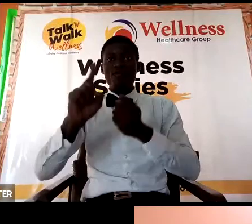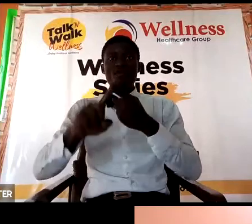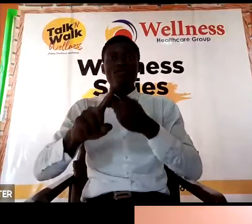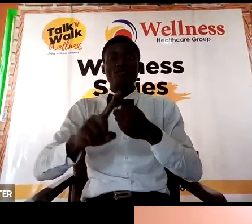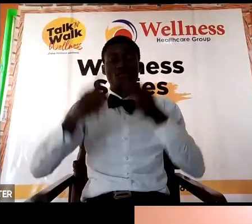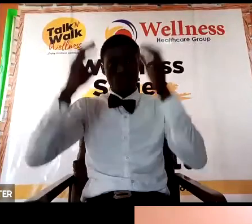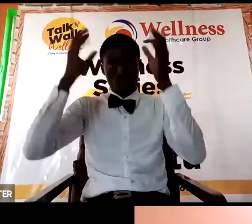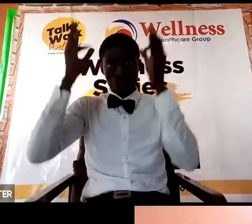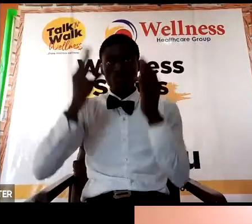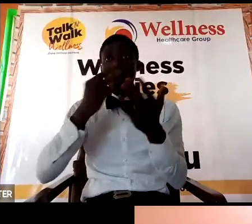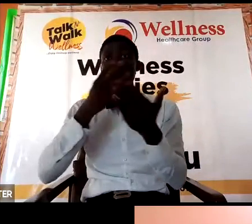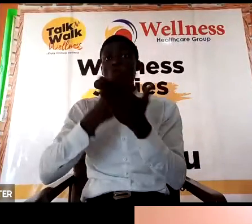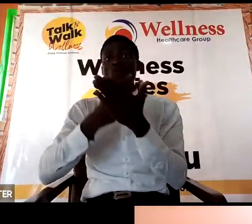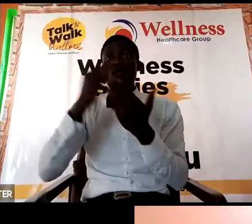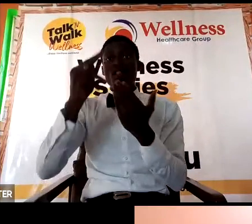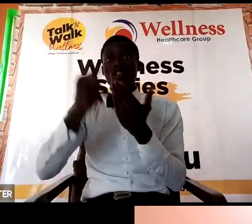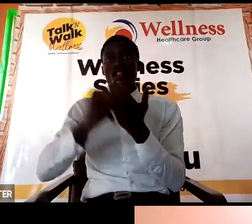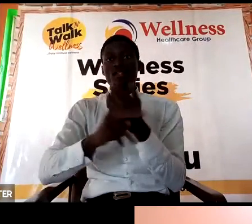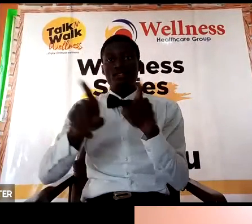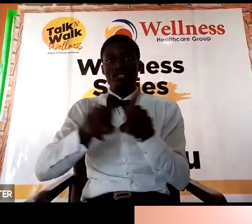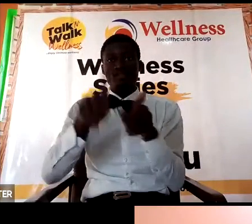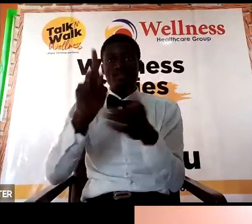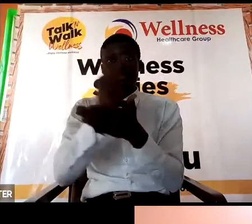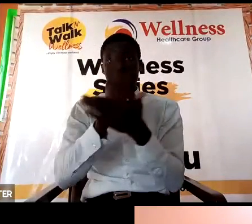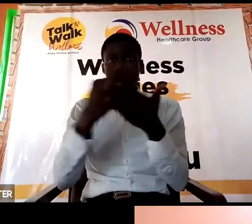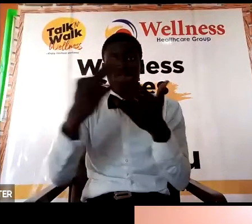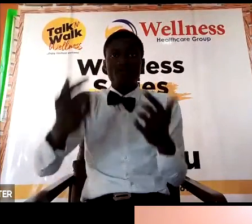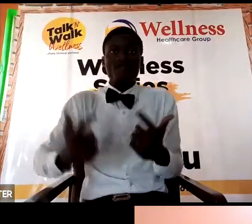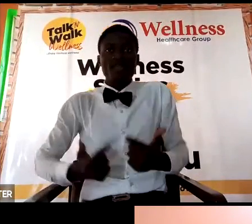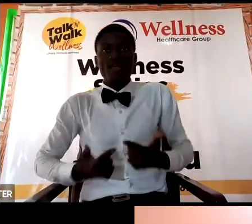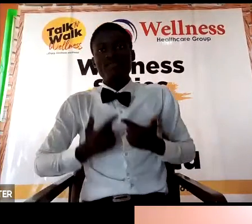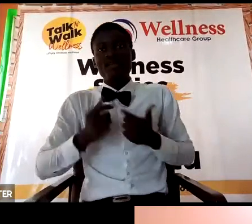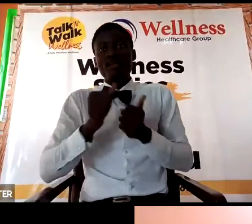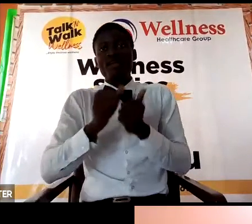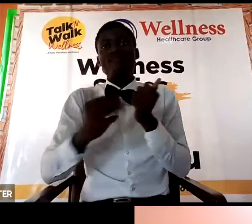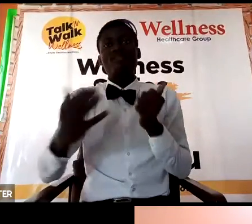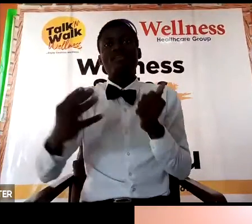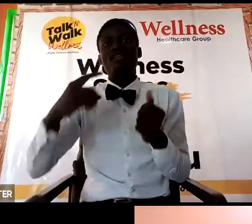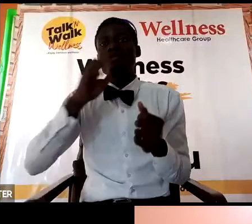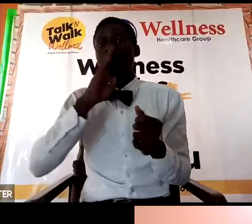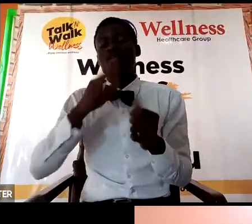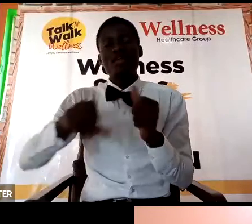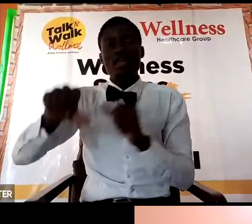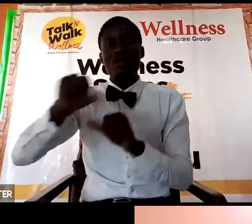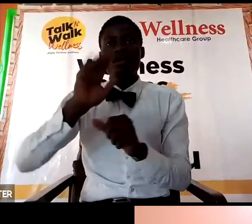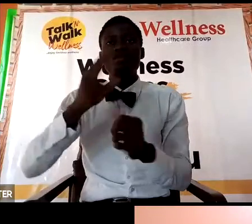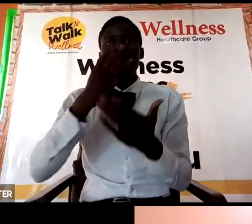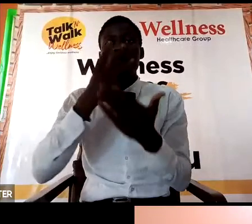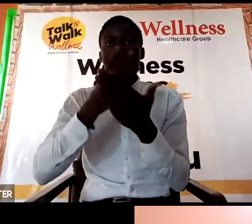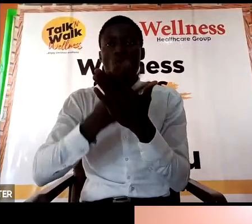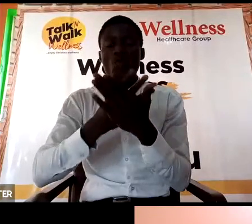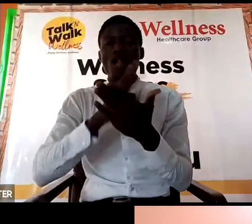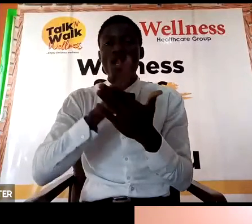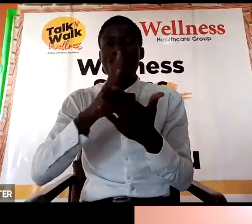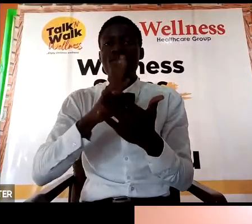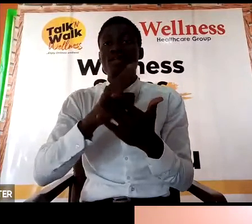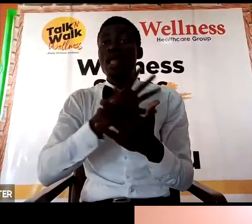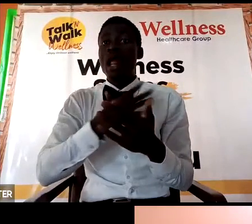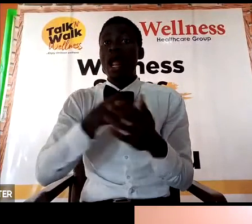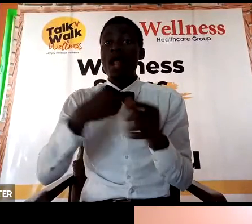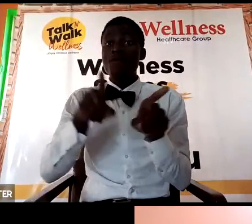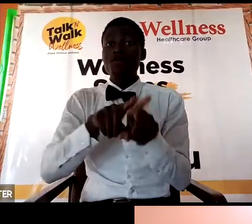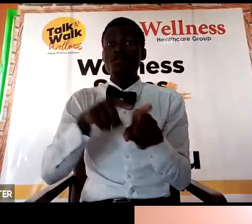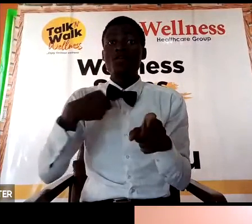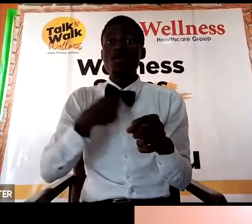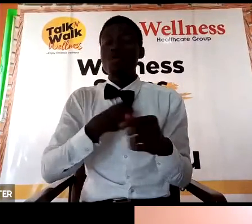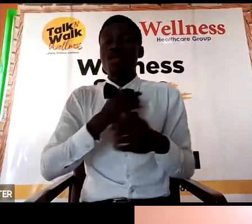do should actually be about your wellness, about your well-being. And we're enjoying this webinar courtesy of Wellness